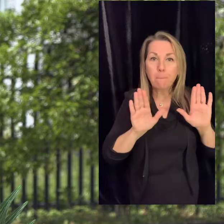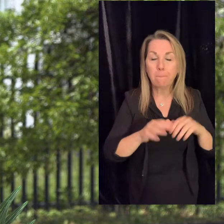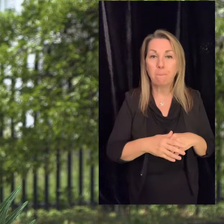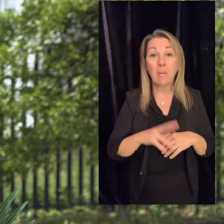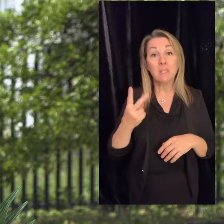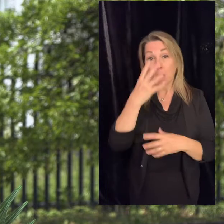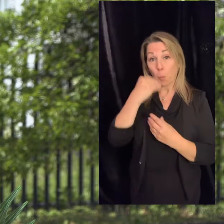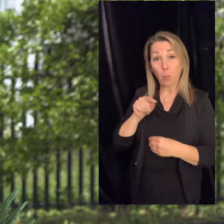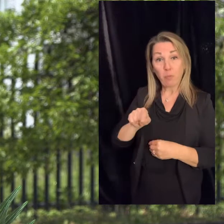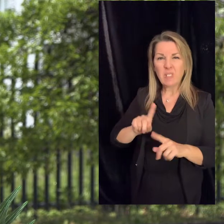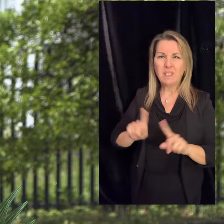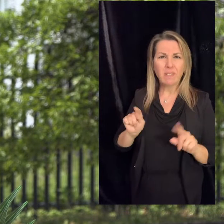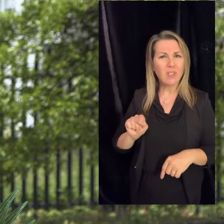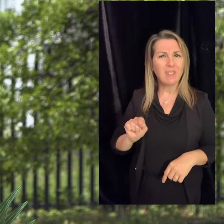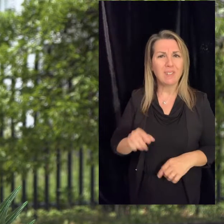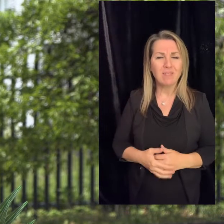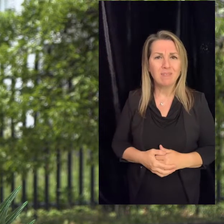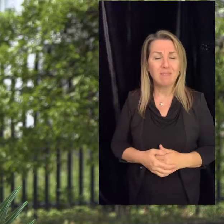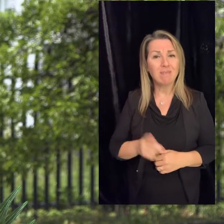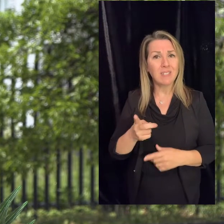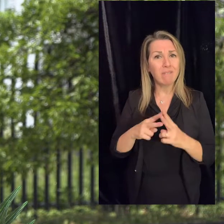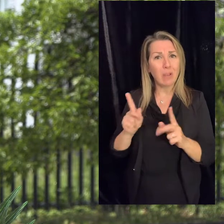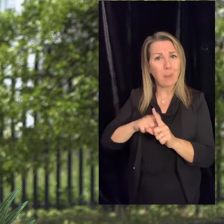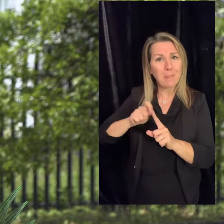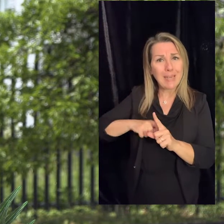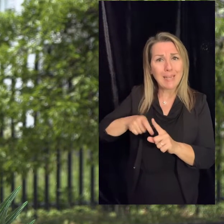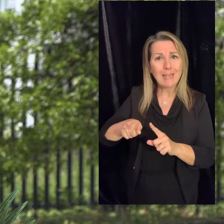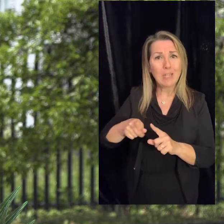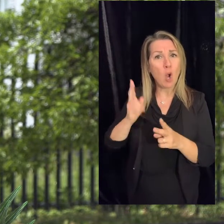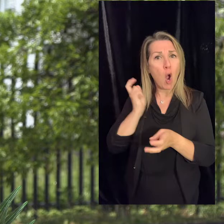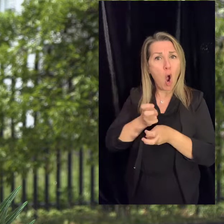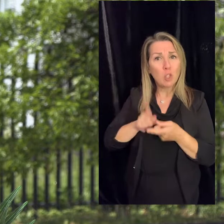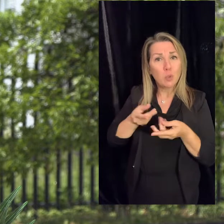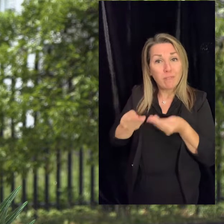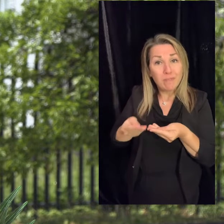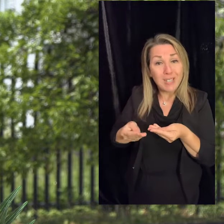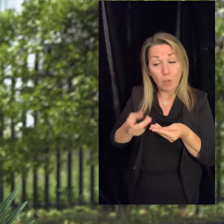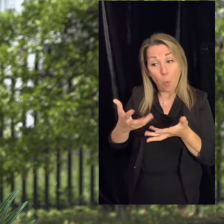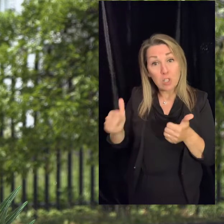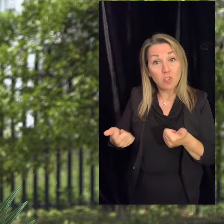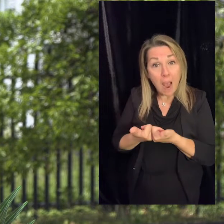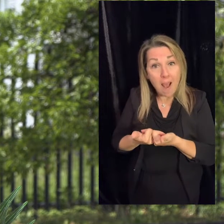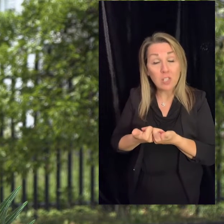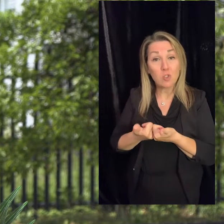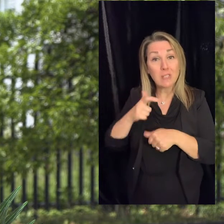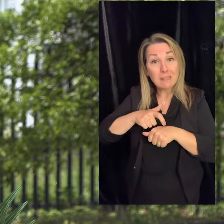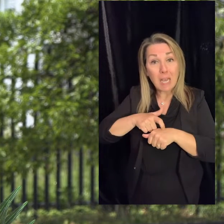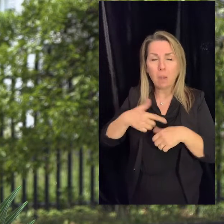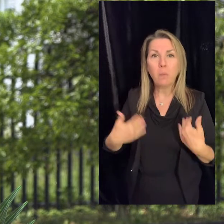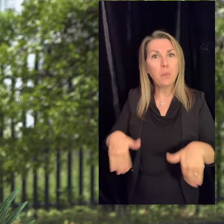The second wolf is very different. It's picky. It's harder to feed. It's challenging. It's